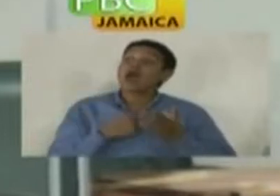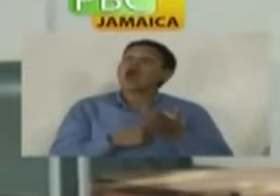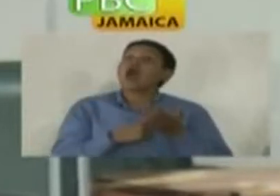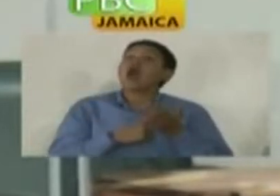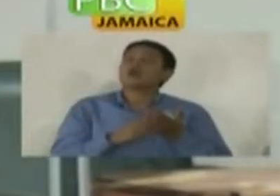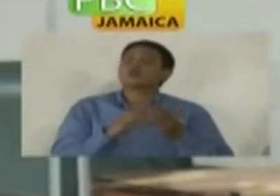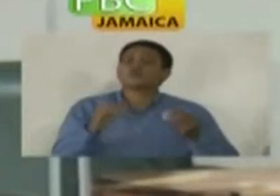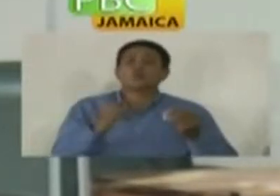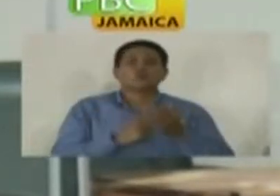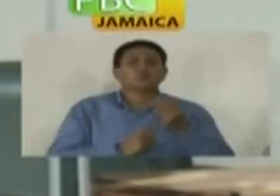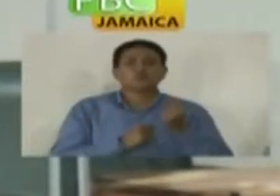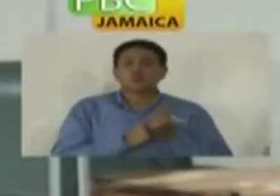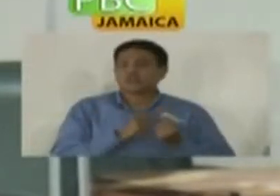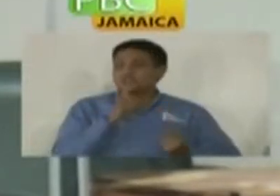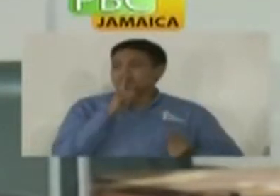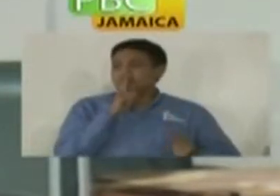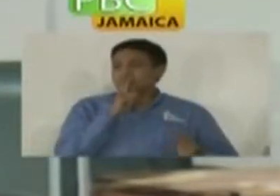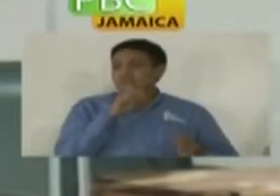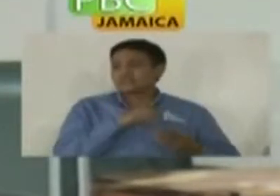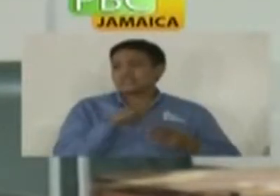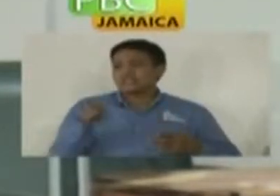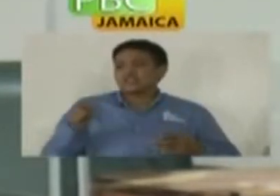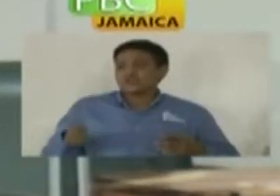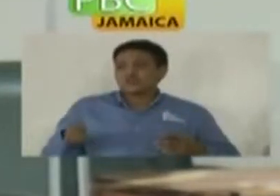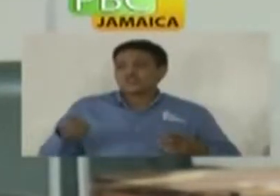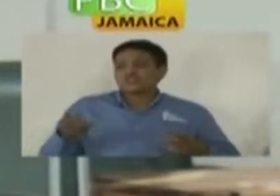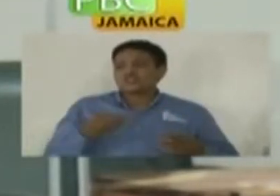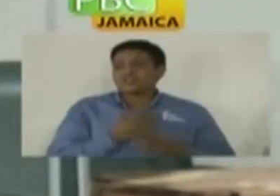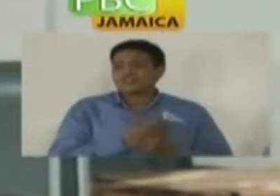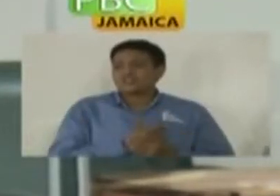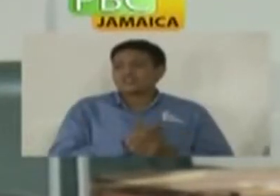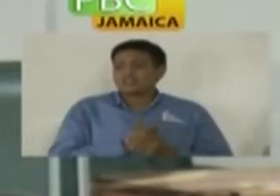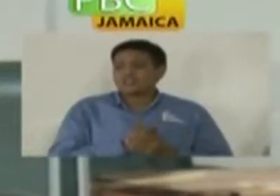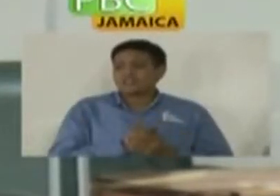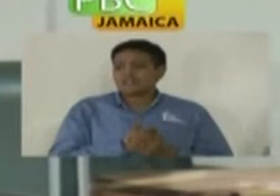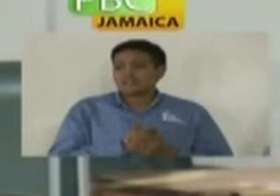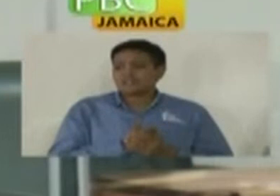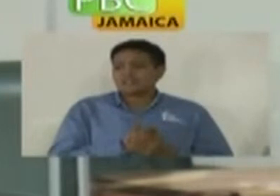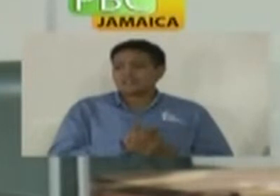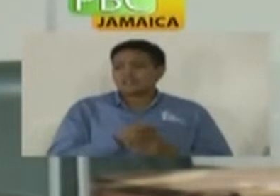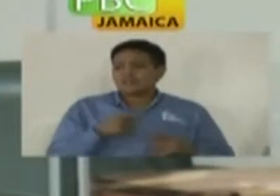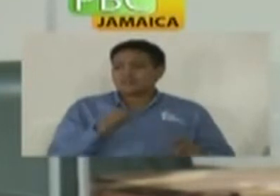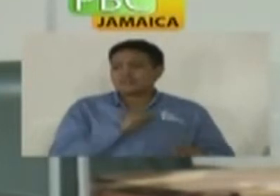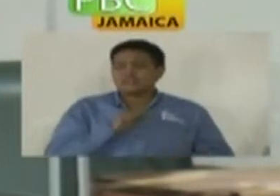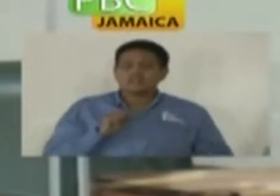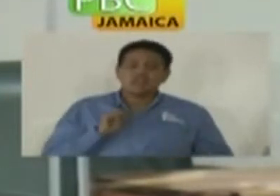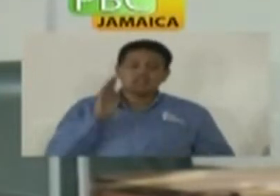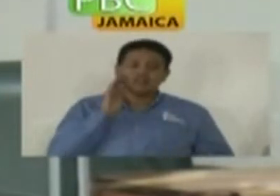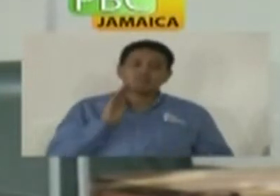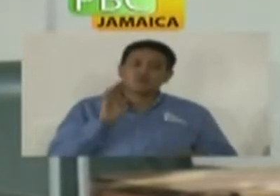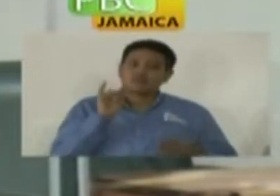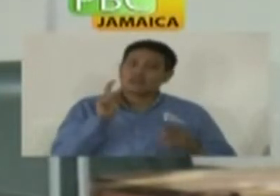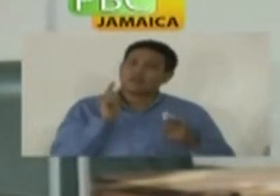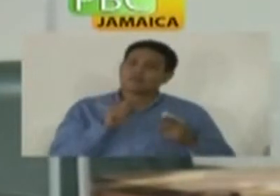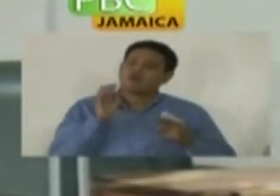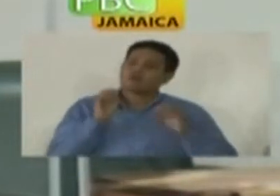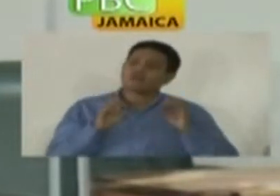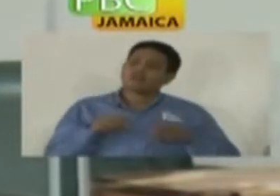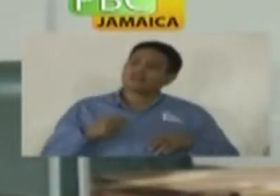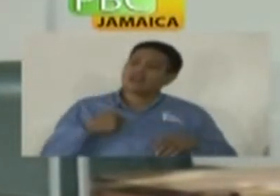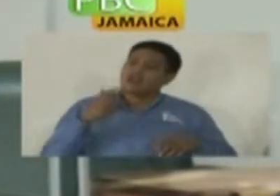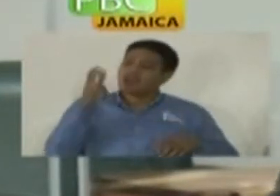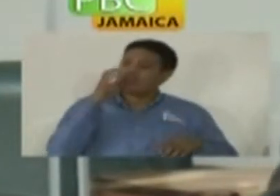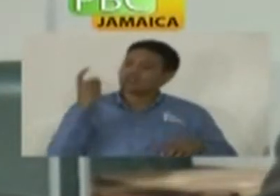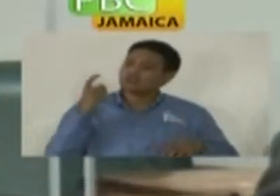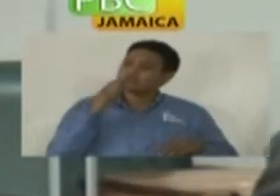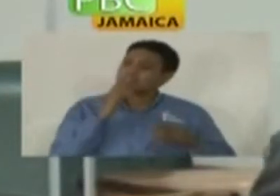trust in the judiciary. But while Senator Brown was making that point, I heard somebody